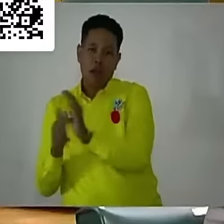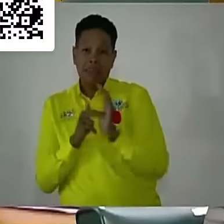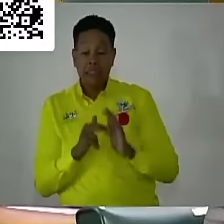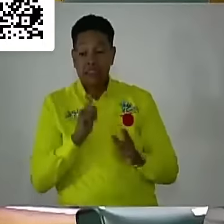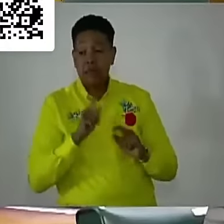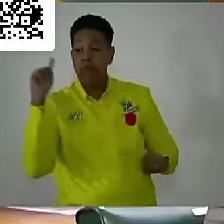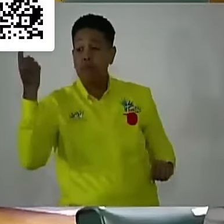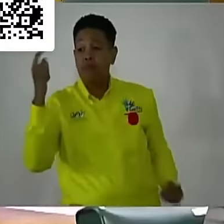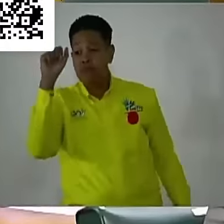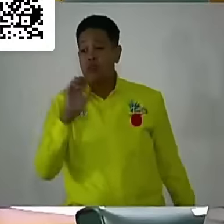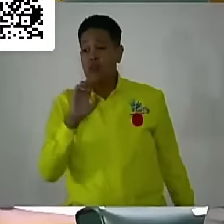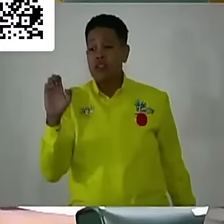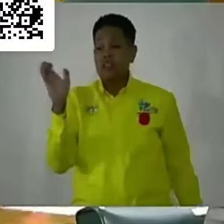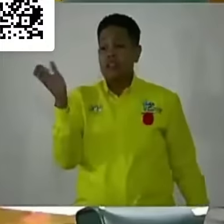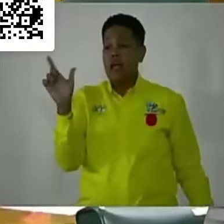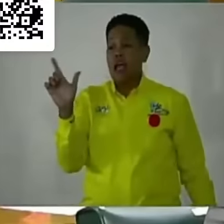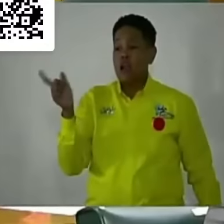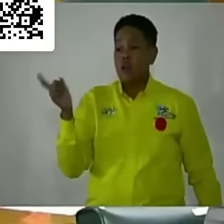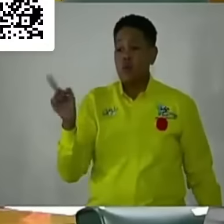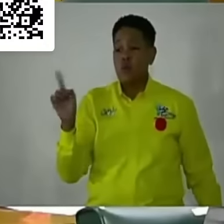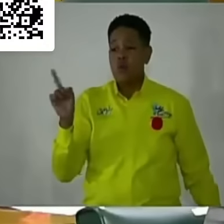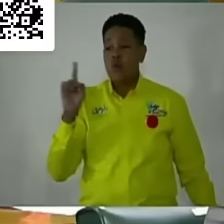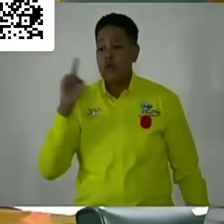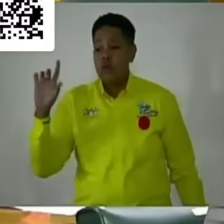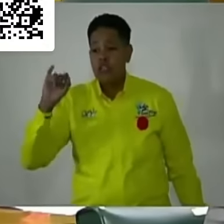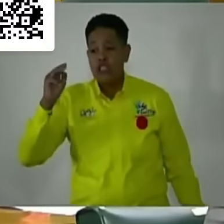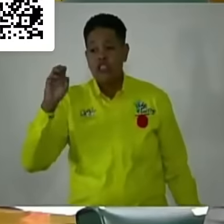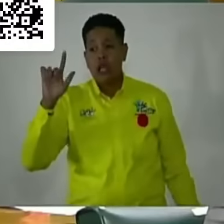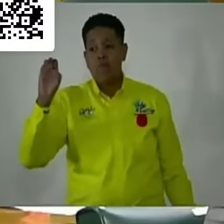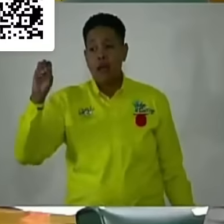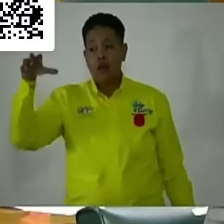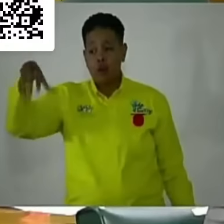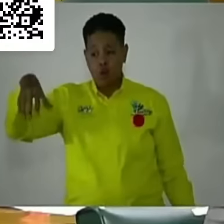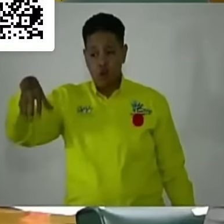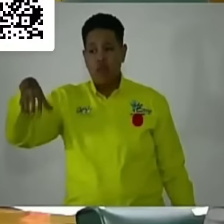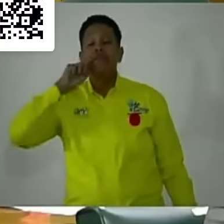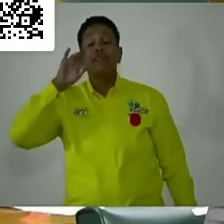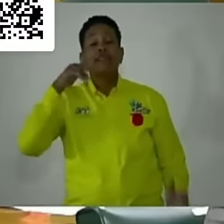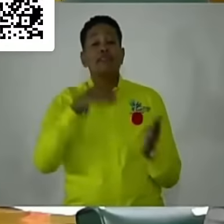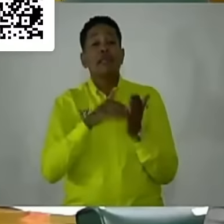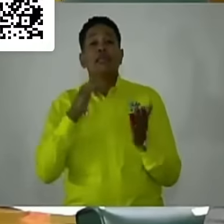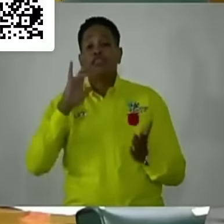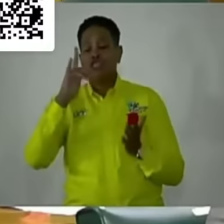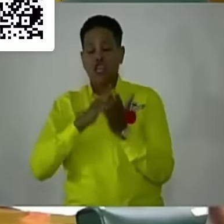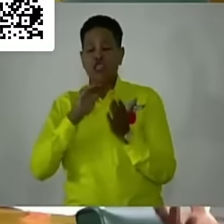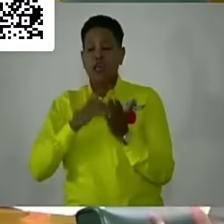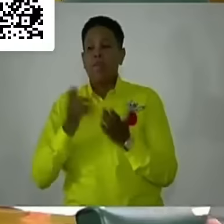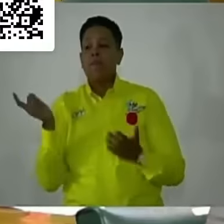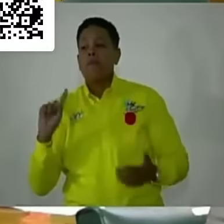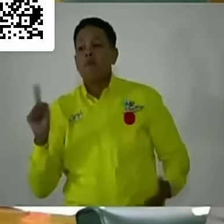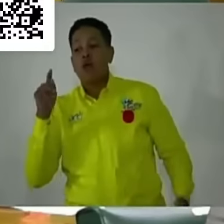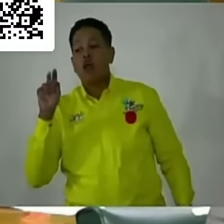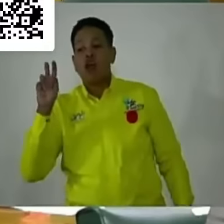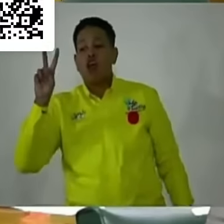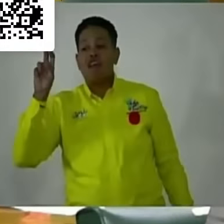Originally Southeast Clarendon, where the Jamalco plant is, then Central Manchester, where the Kirkvine plant